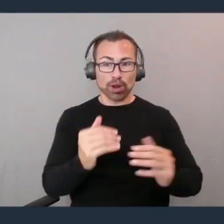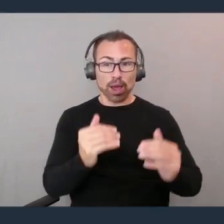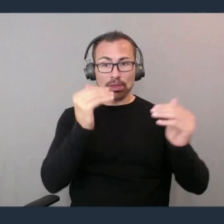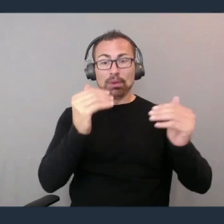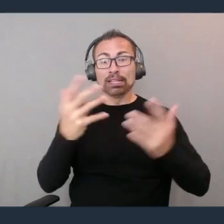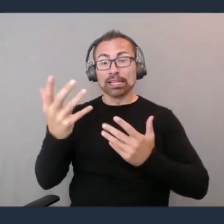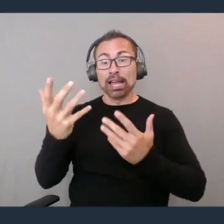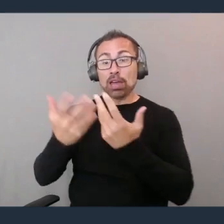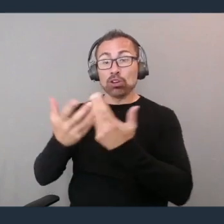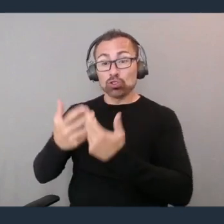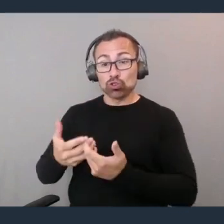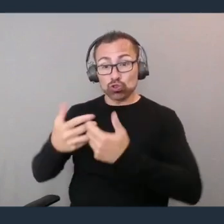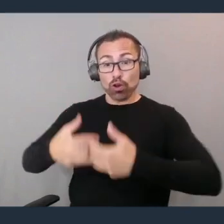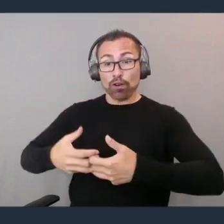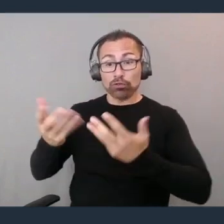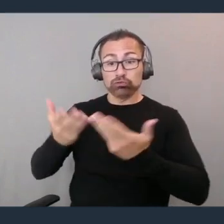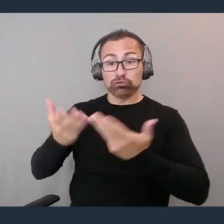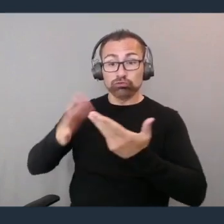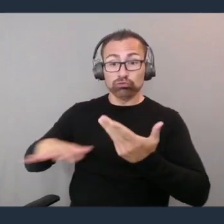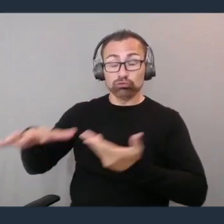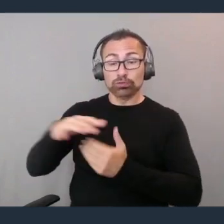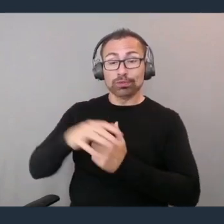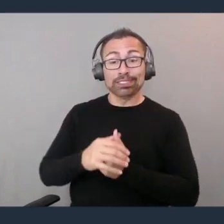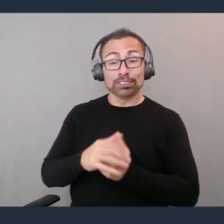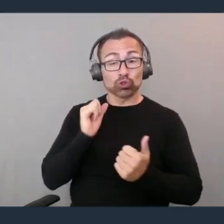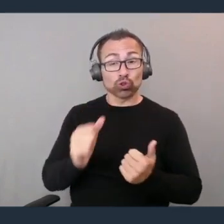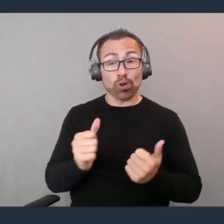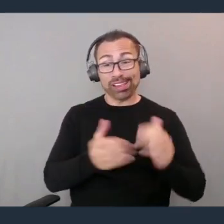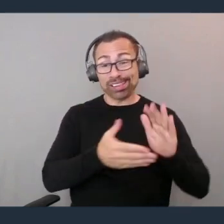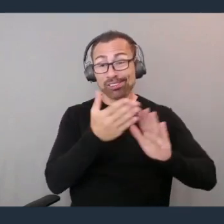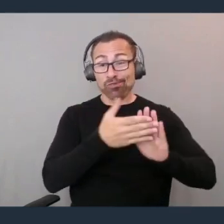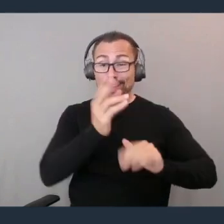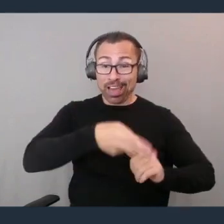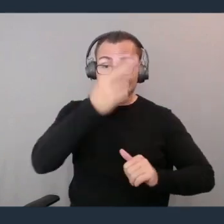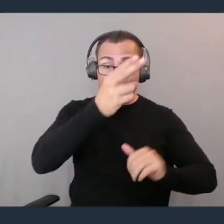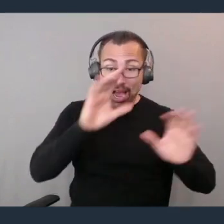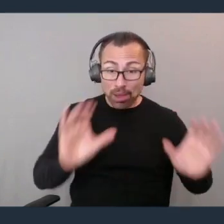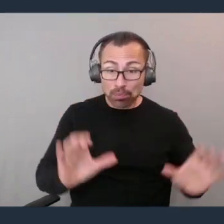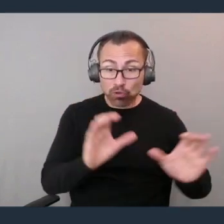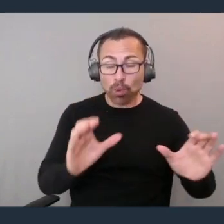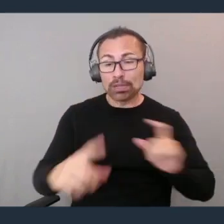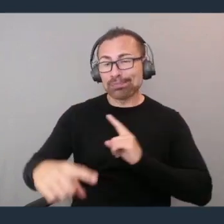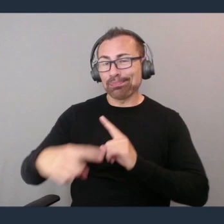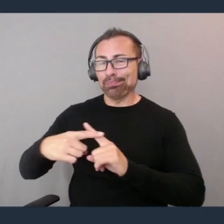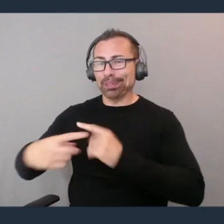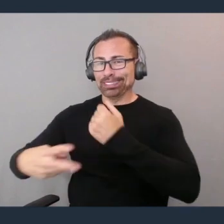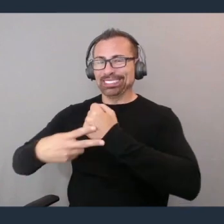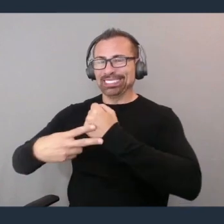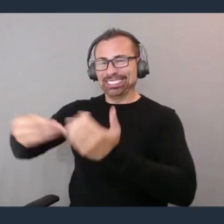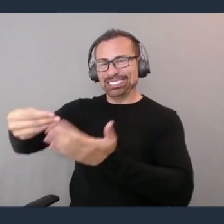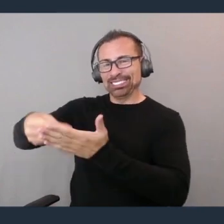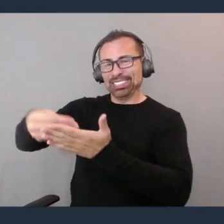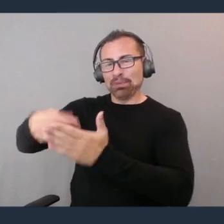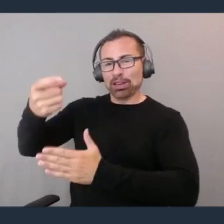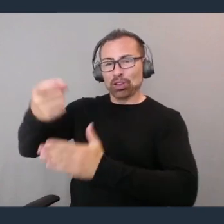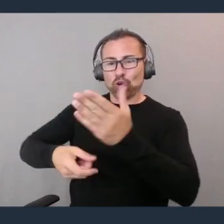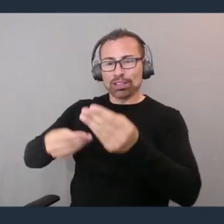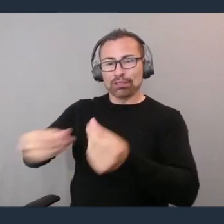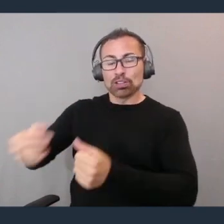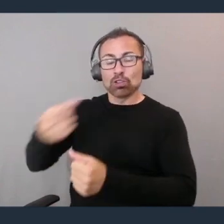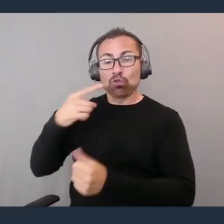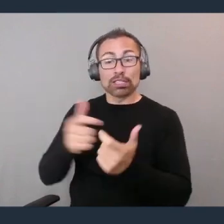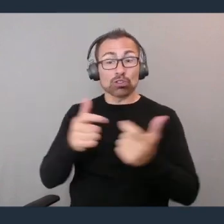is going to be capable of running, both high performance and also cost efficient for these large generative AI